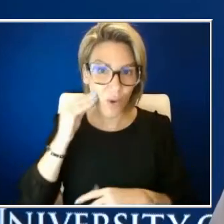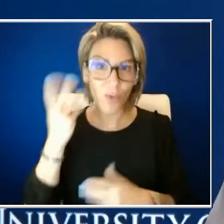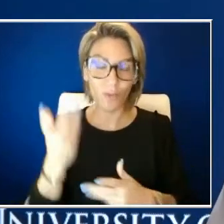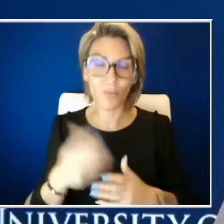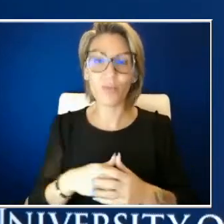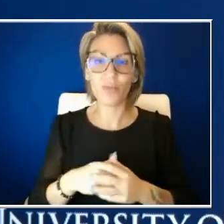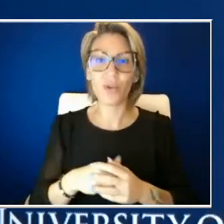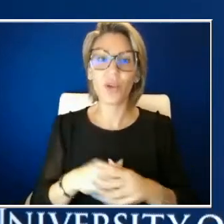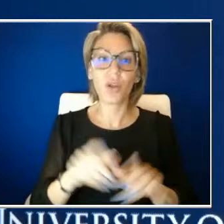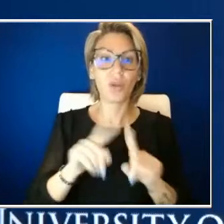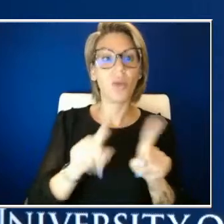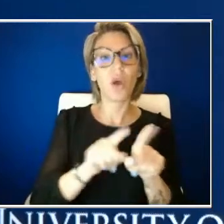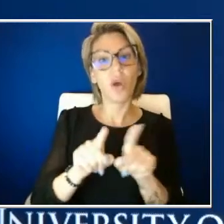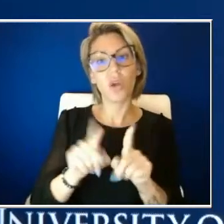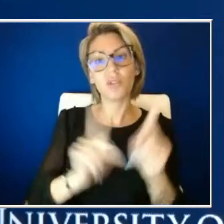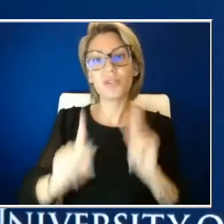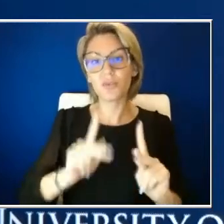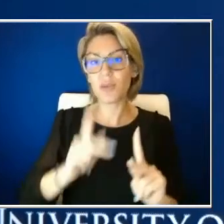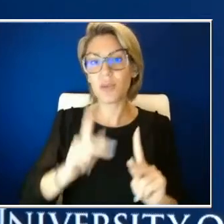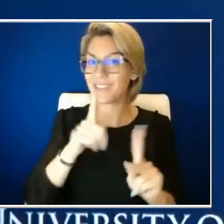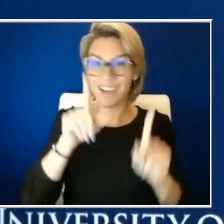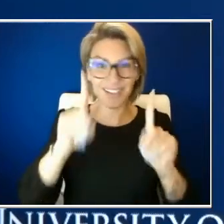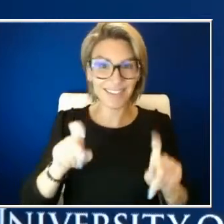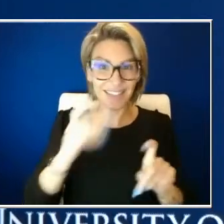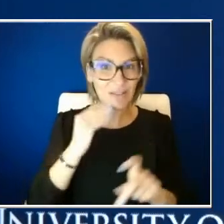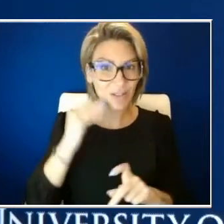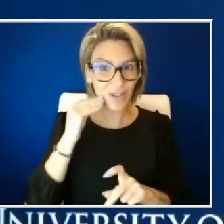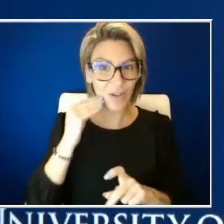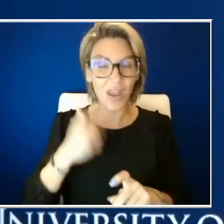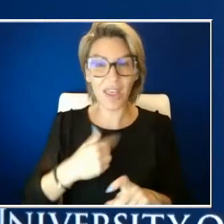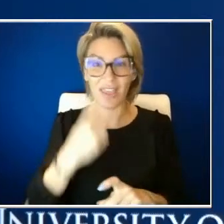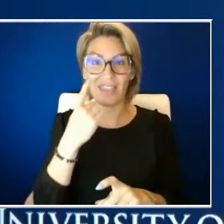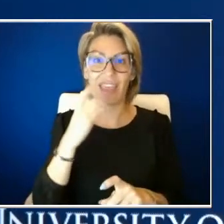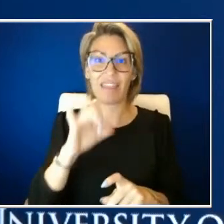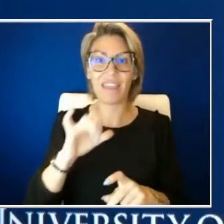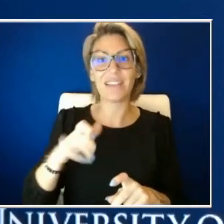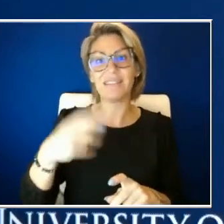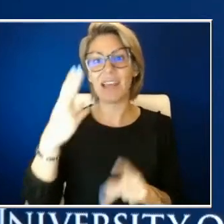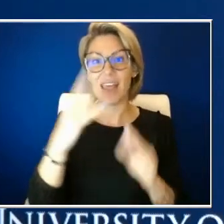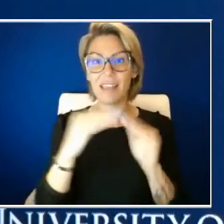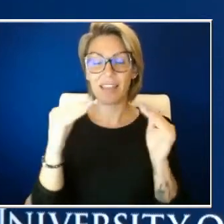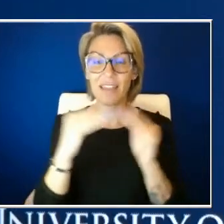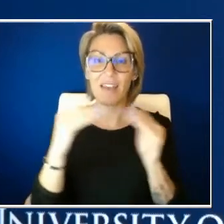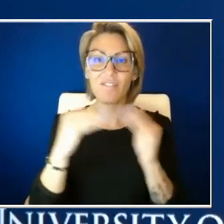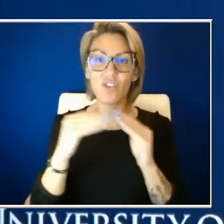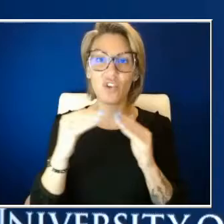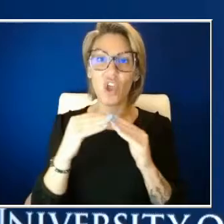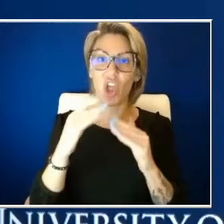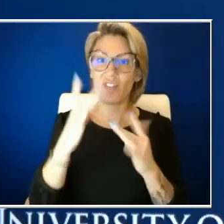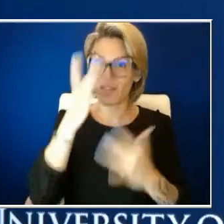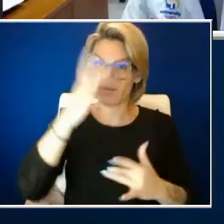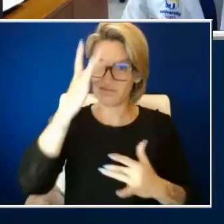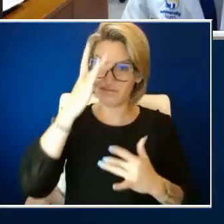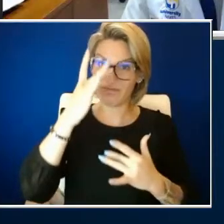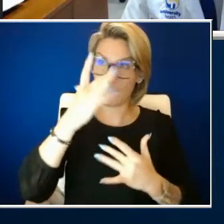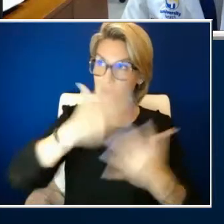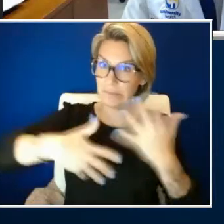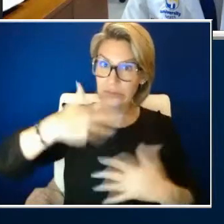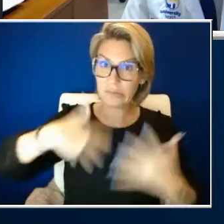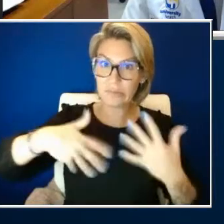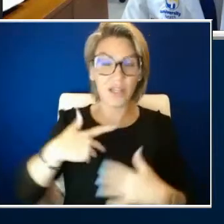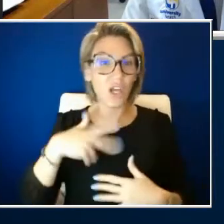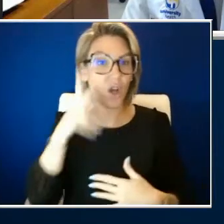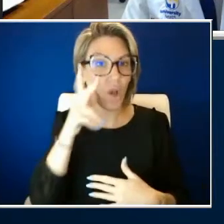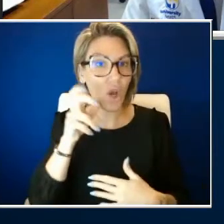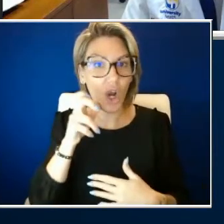maybe people who aren't testing at home. So it just, I think, is indicative of a high level of circulation of the virus in the community. Yeah, and we heard as high as 50%, which is, oh, that